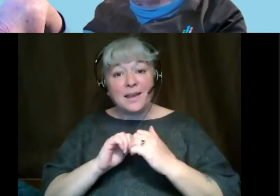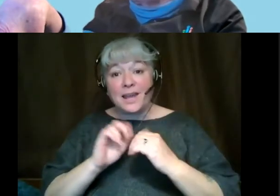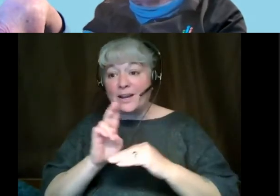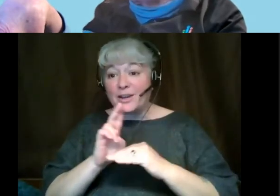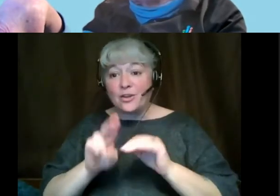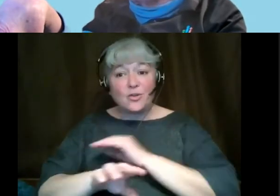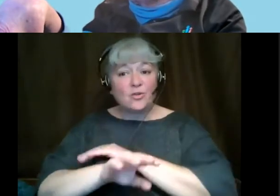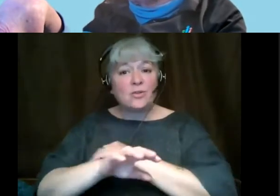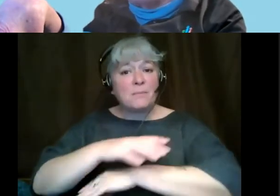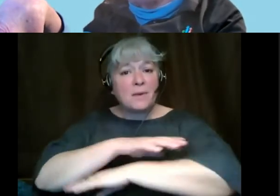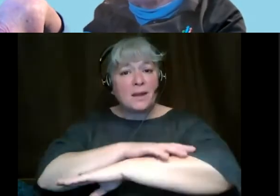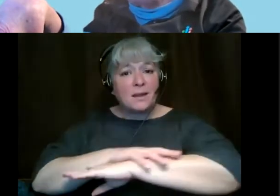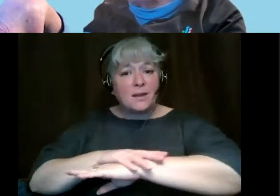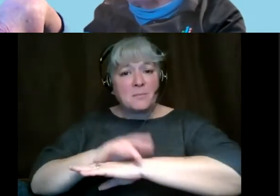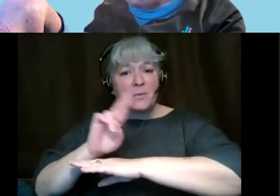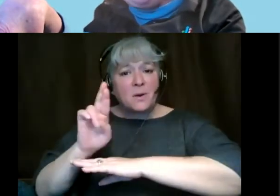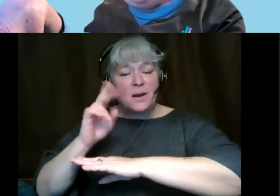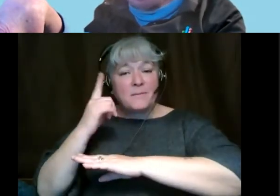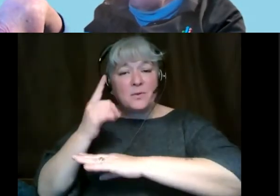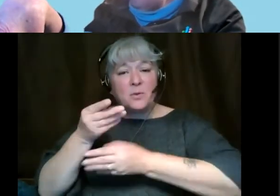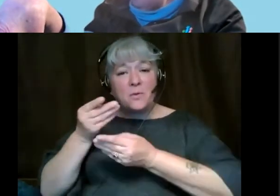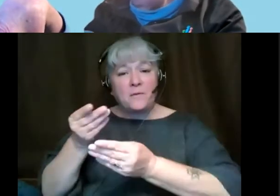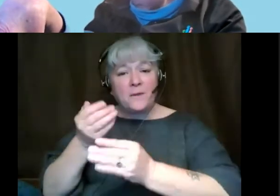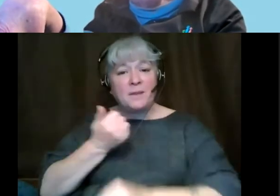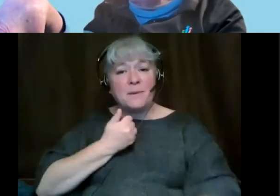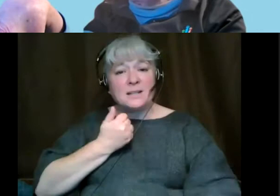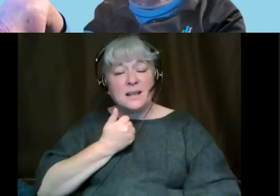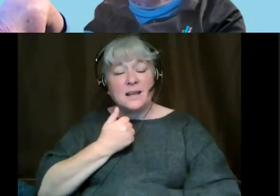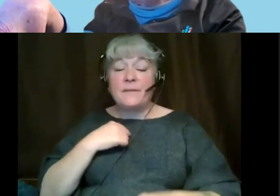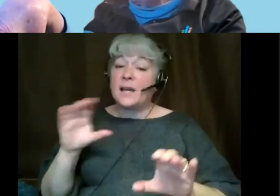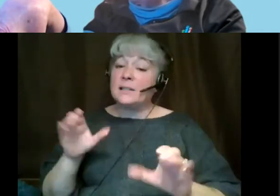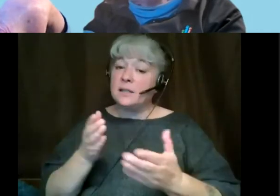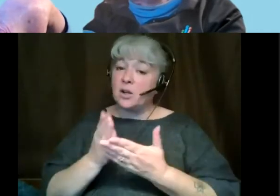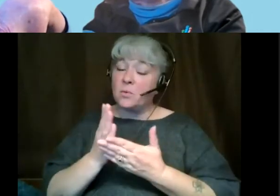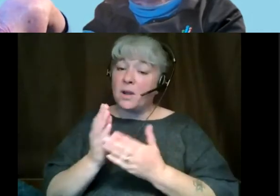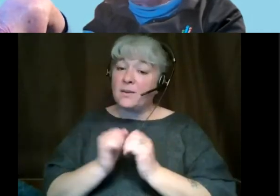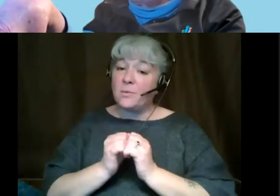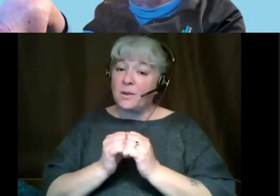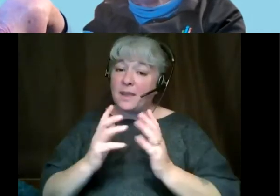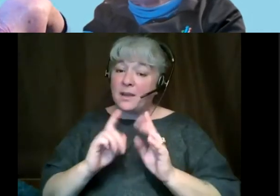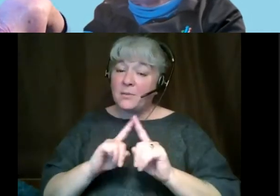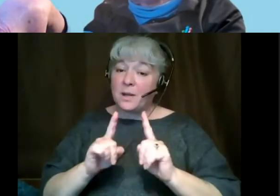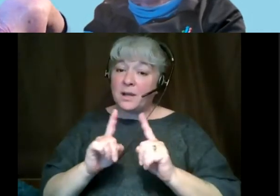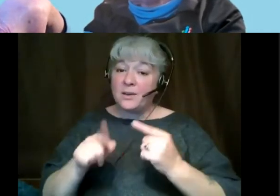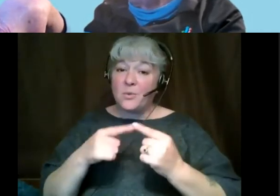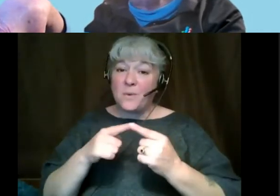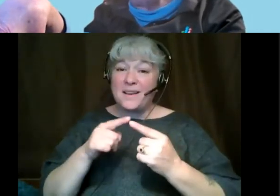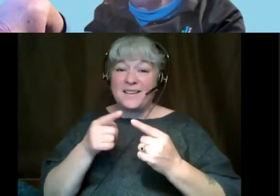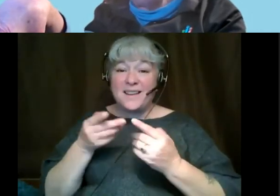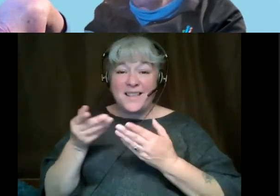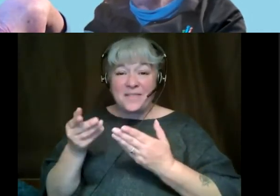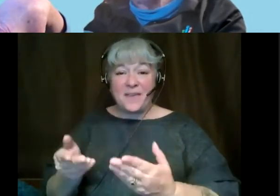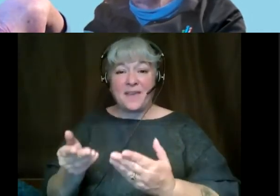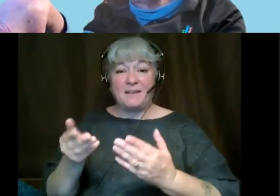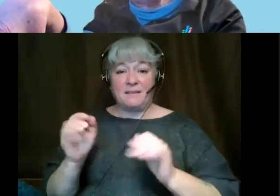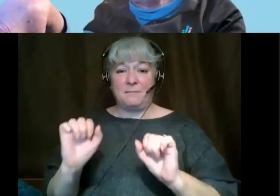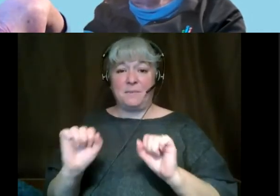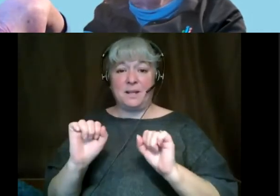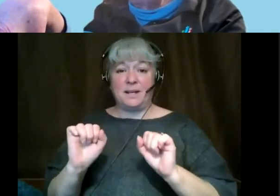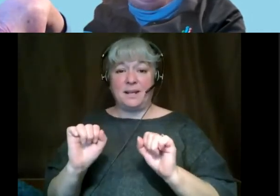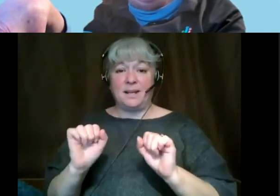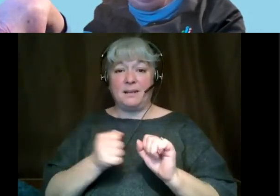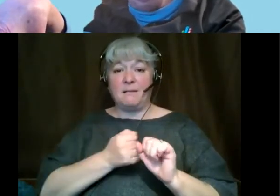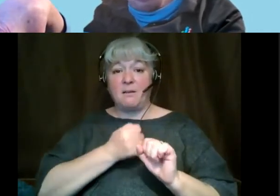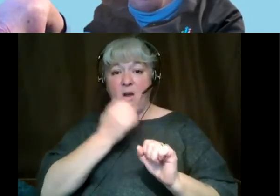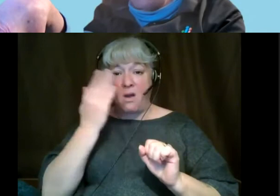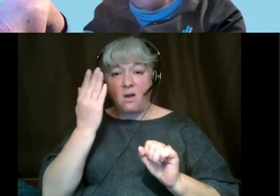even though it doesn't sound like a lot, when you lose that ability, you lose